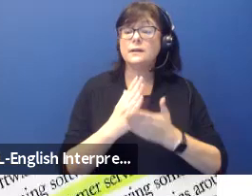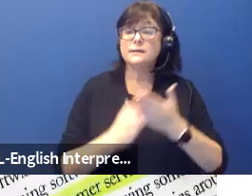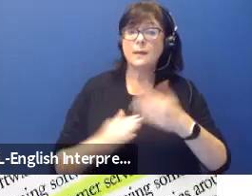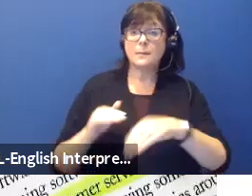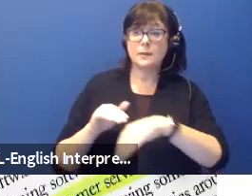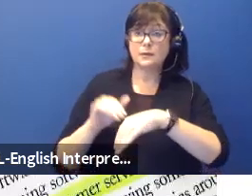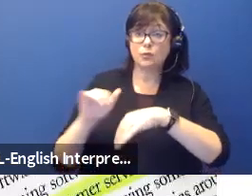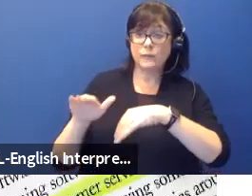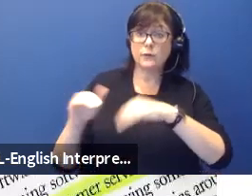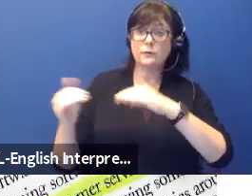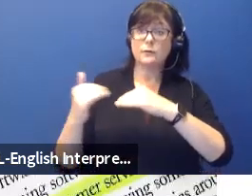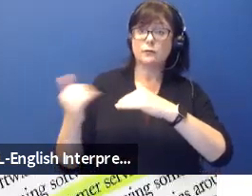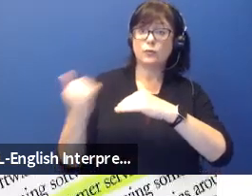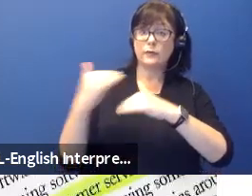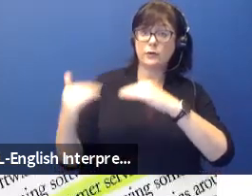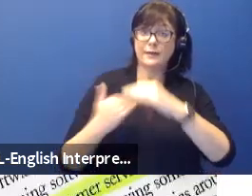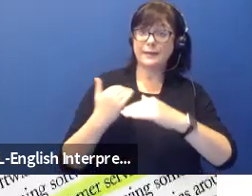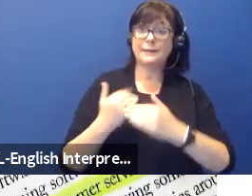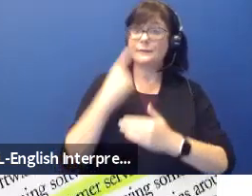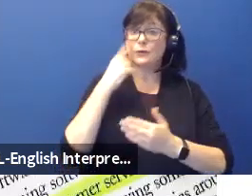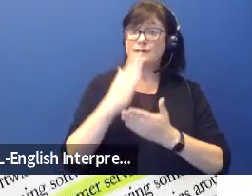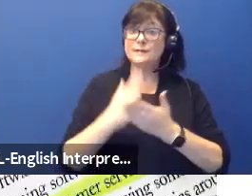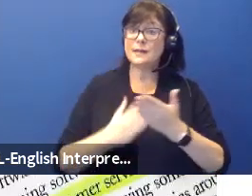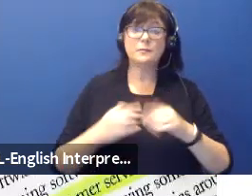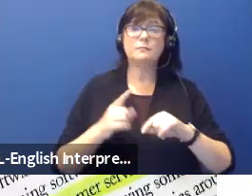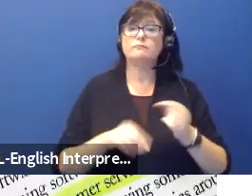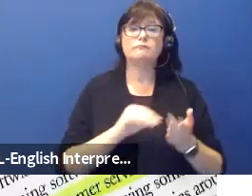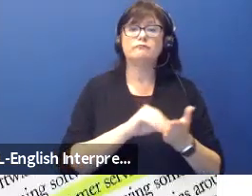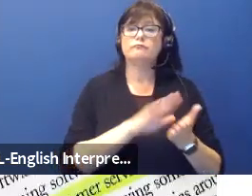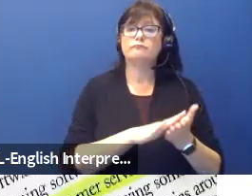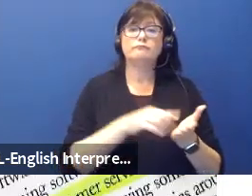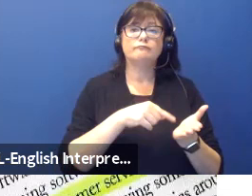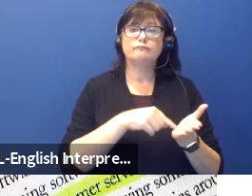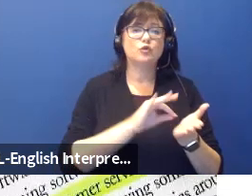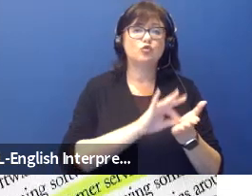count toward our credit for these measures.